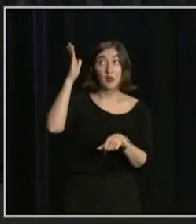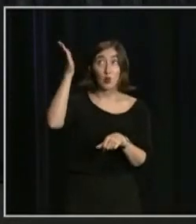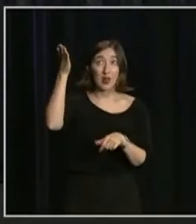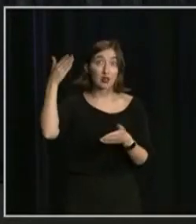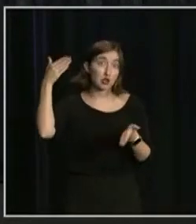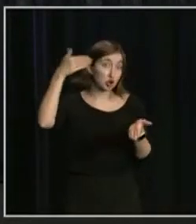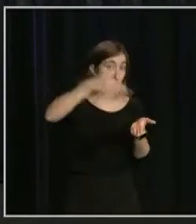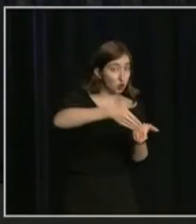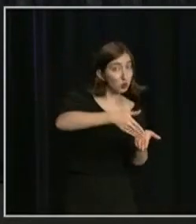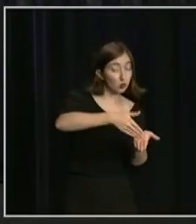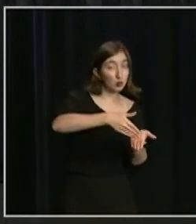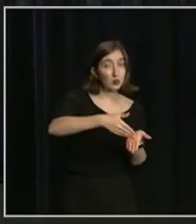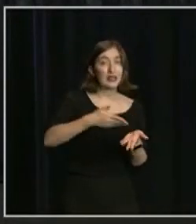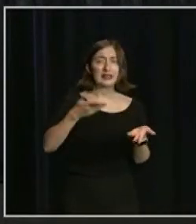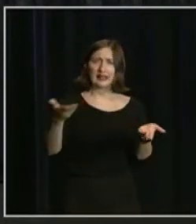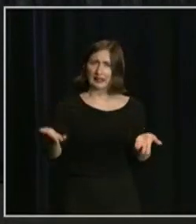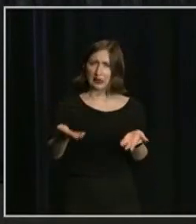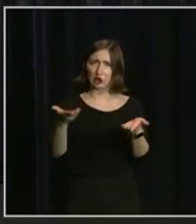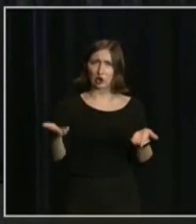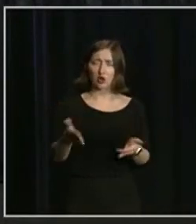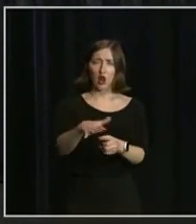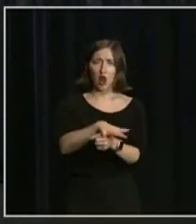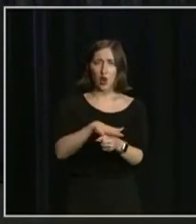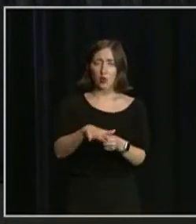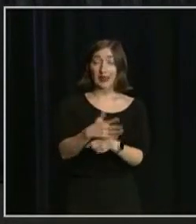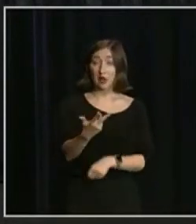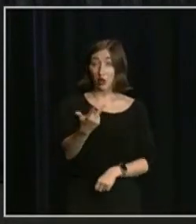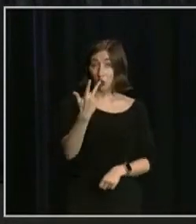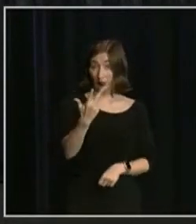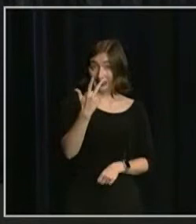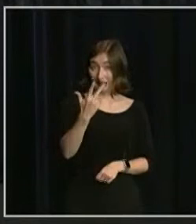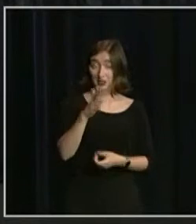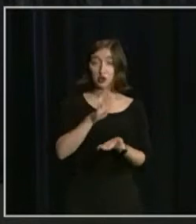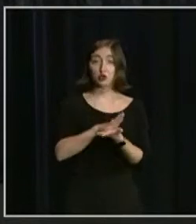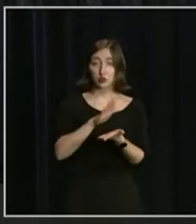locally, three school boards,